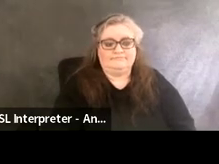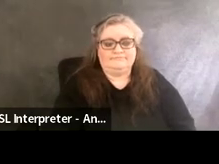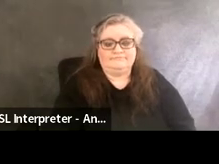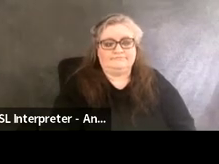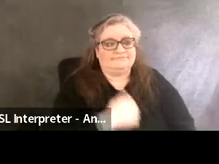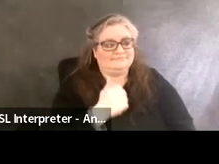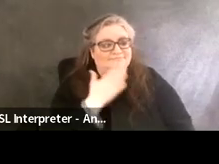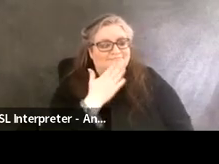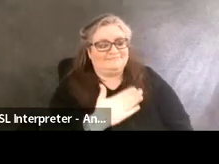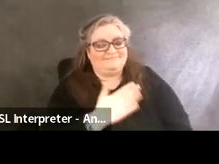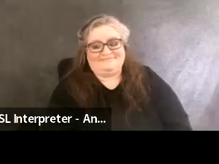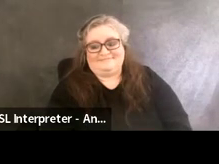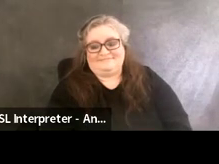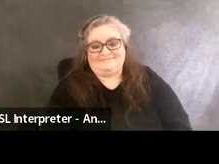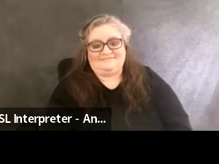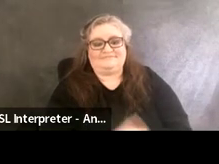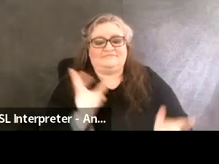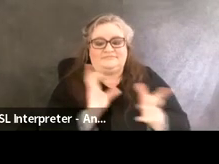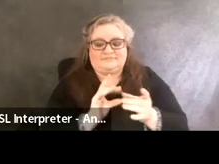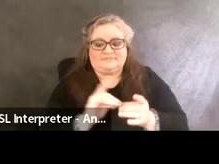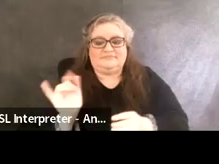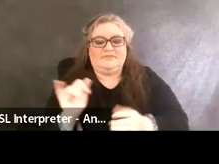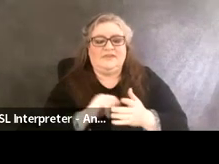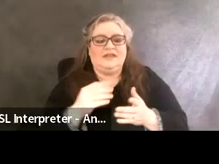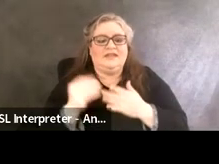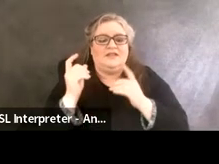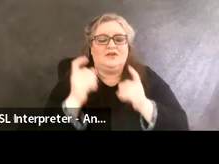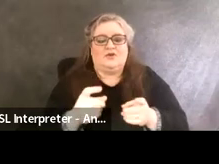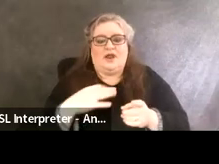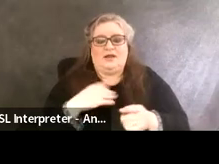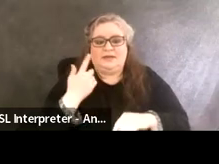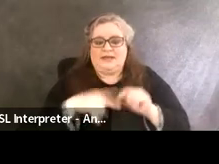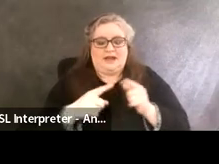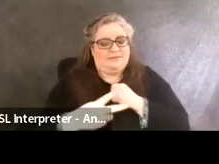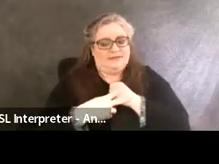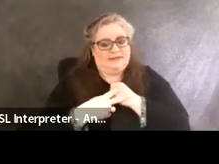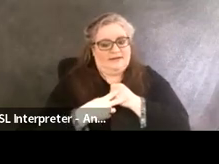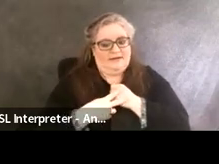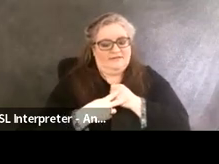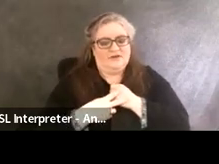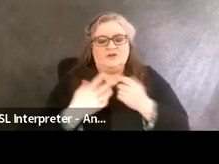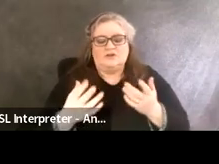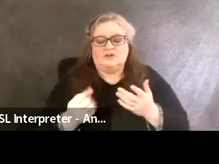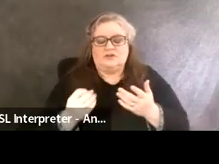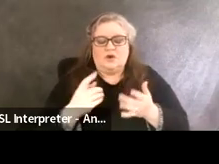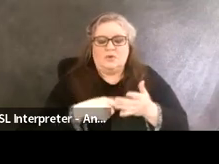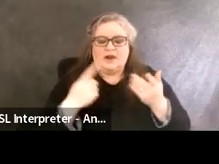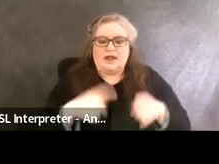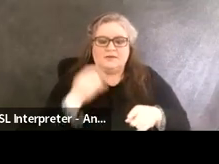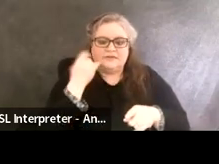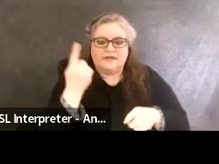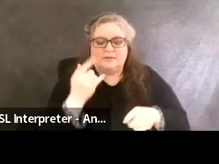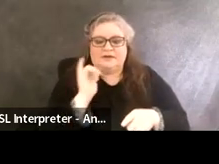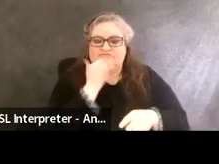Great. Thanks, Megan. You mentioned as well that the grant applications cannot be saved. So what happens if someone